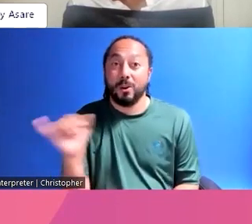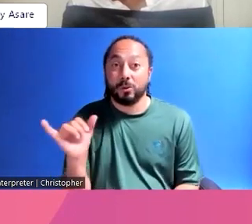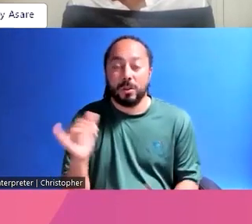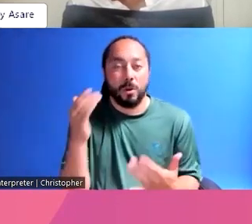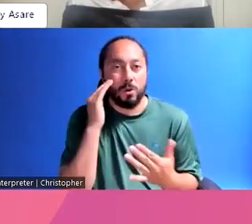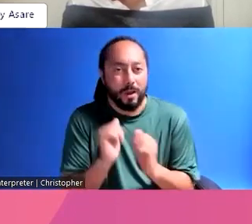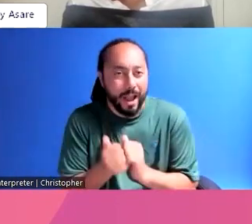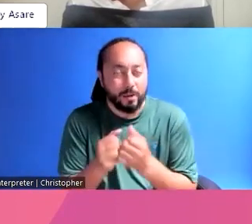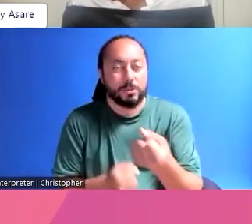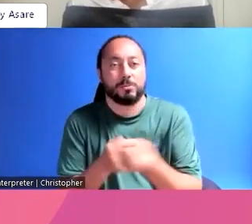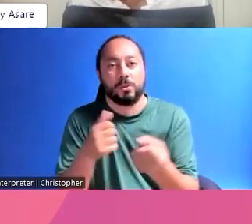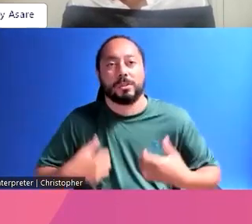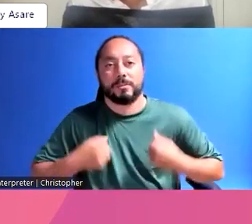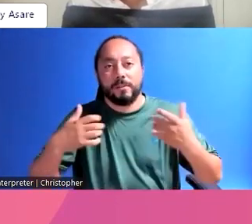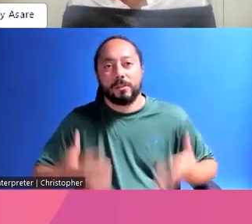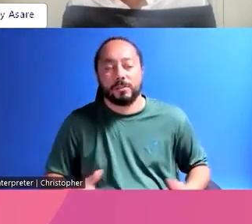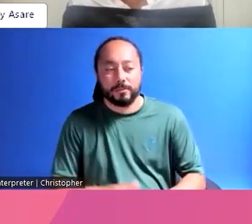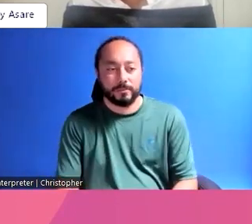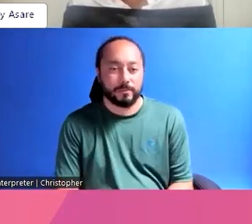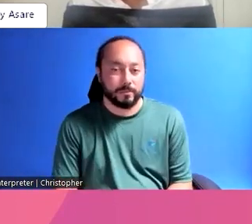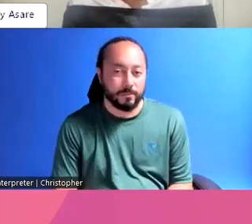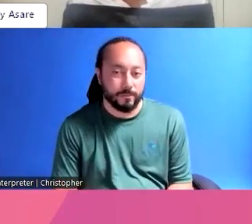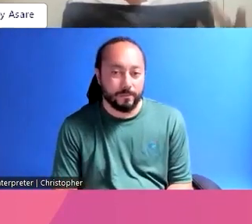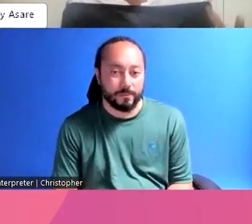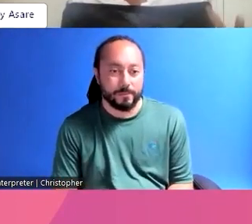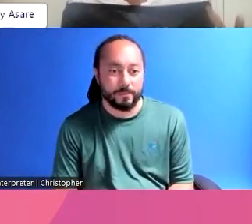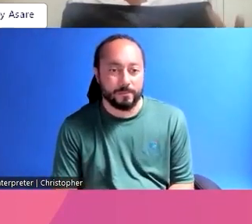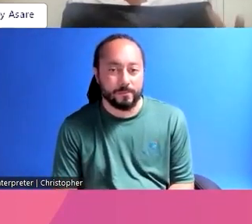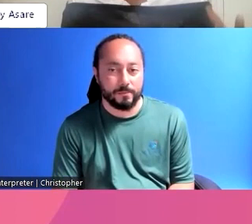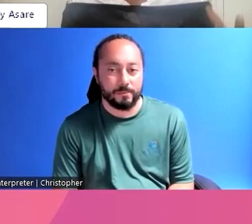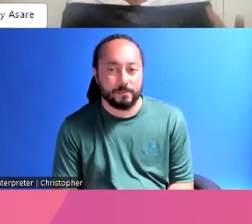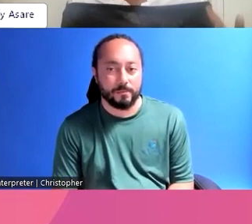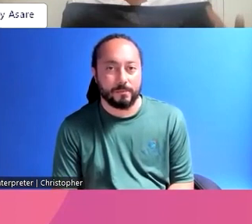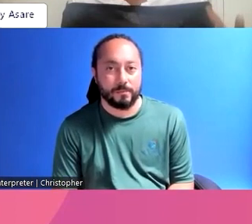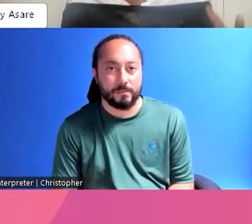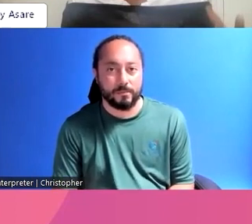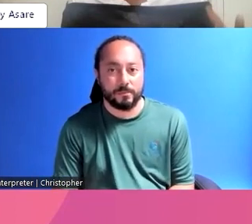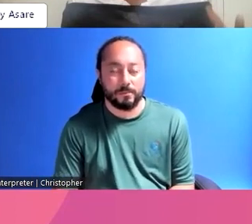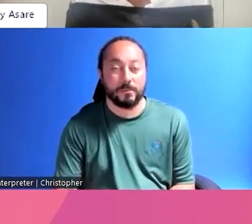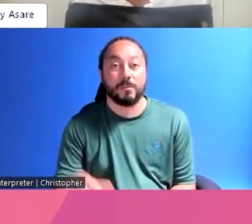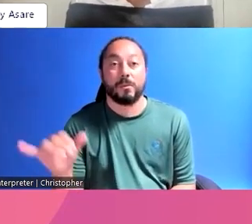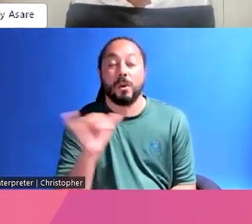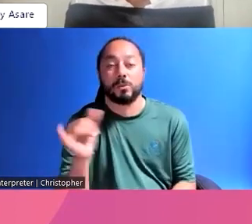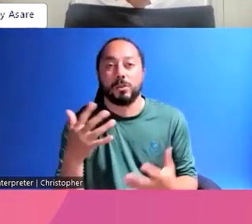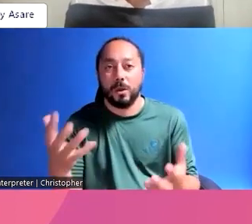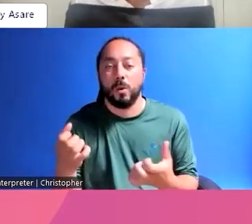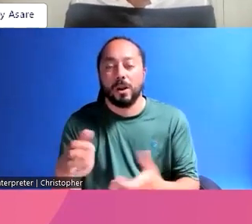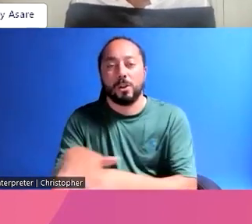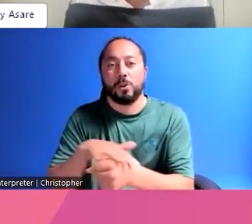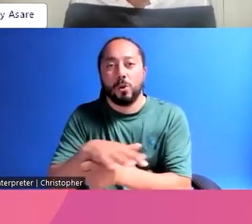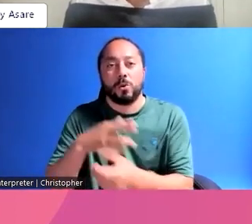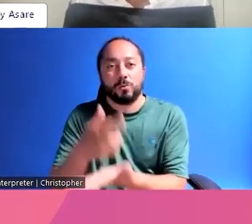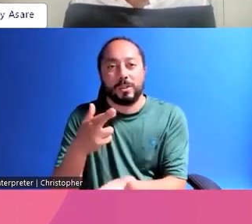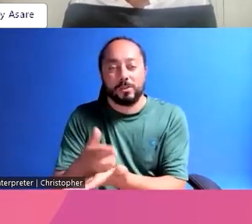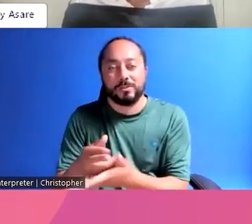survivors. Also, they wanted a recommendation network of local resources that